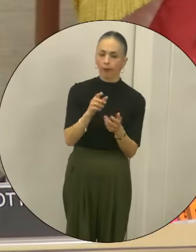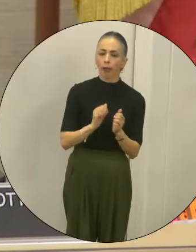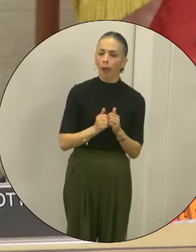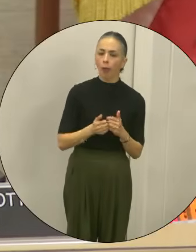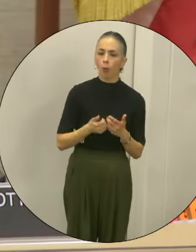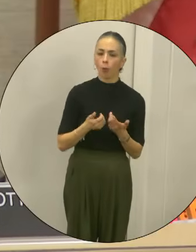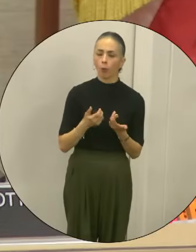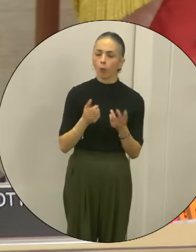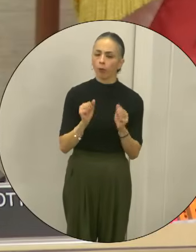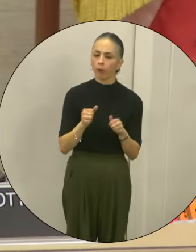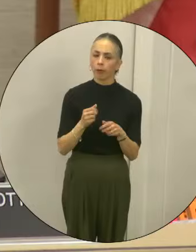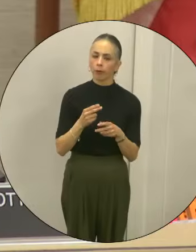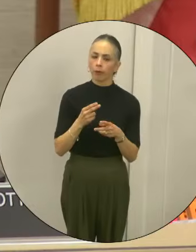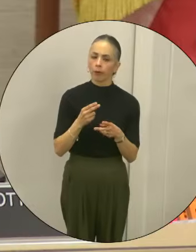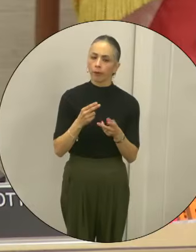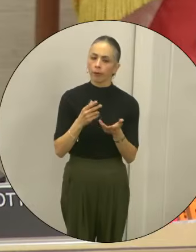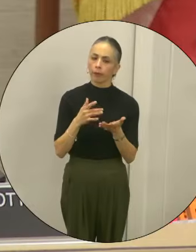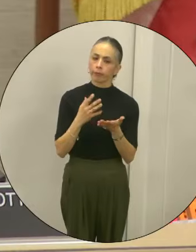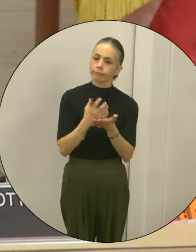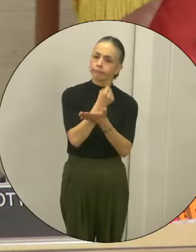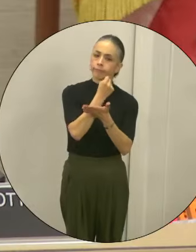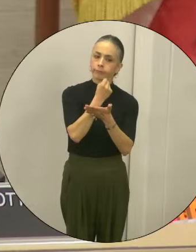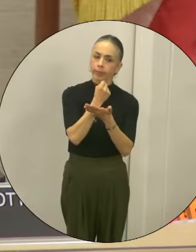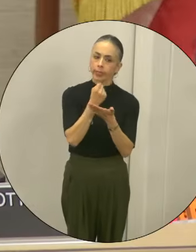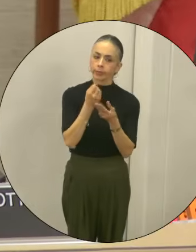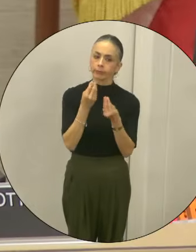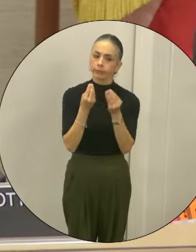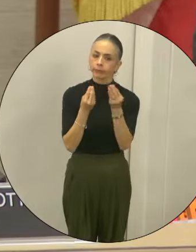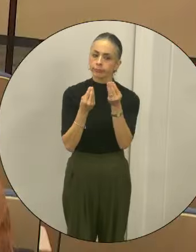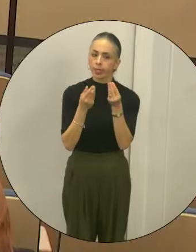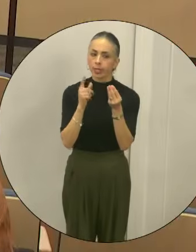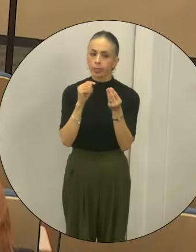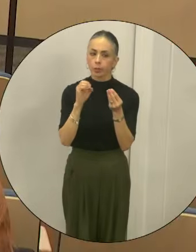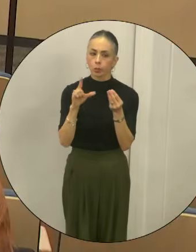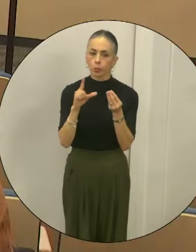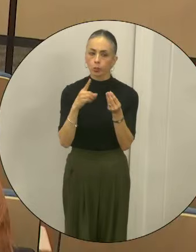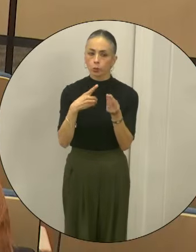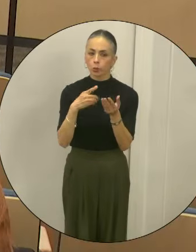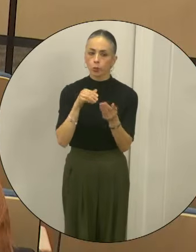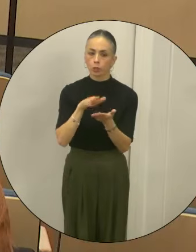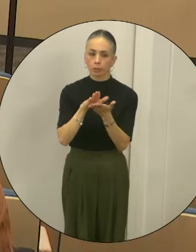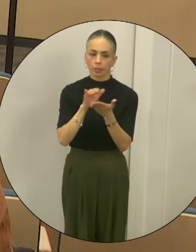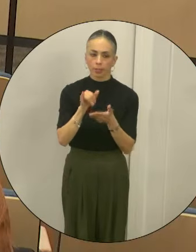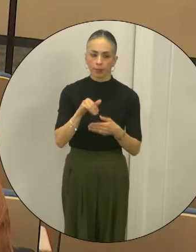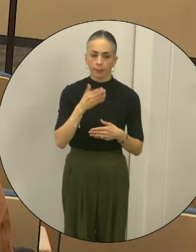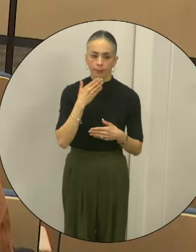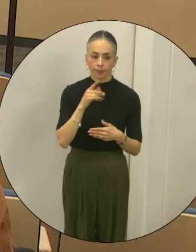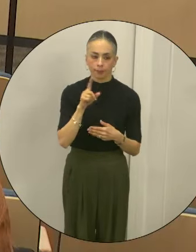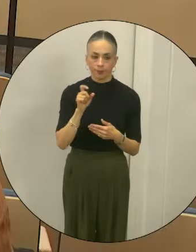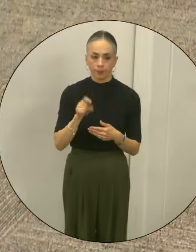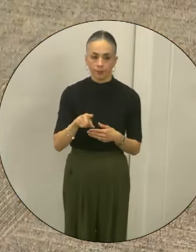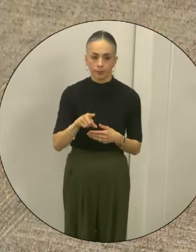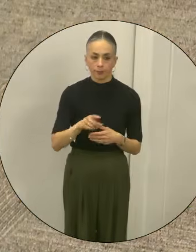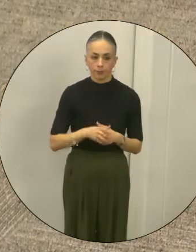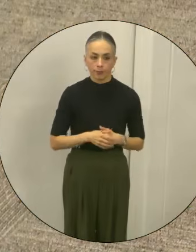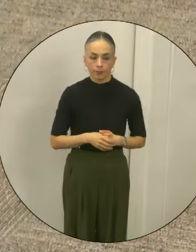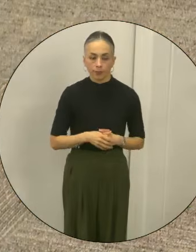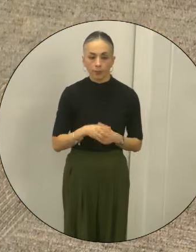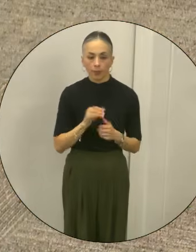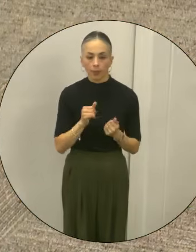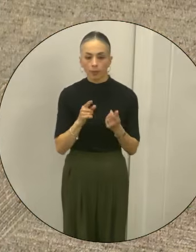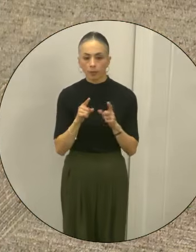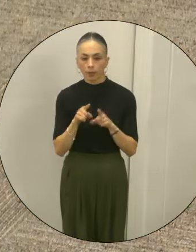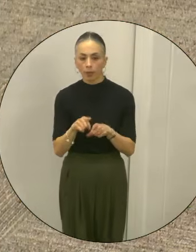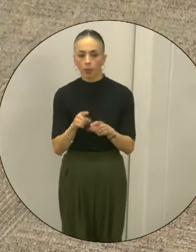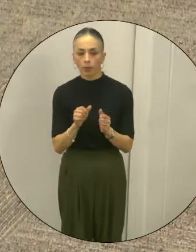can be used as a tool to address that. Absolutely. So thank you for the question. And that does align with our